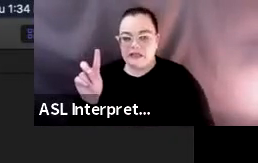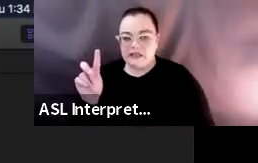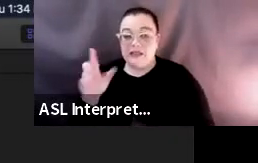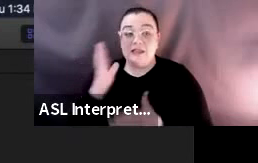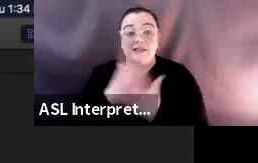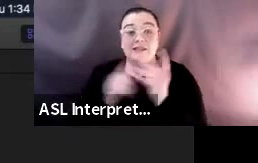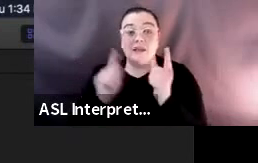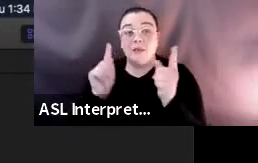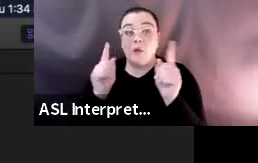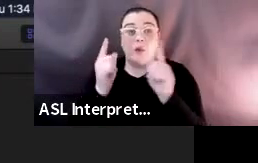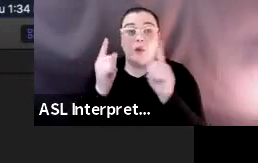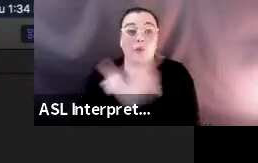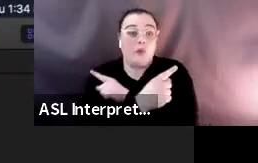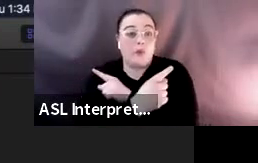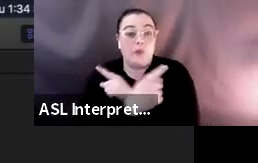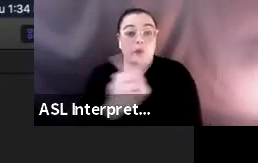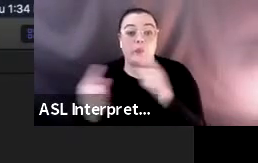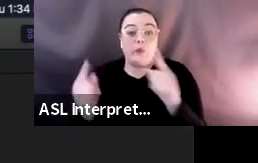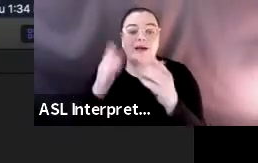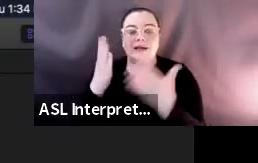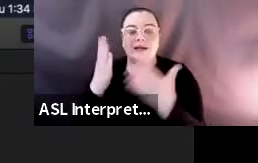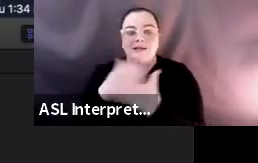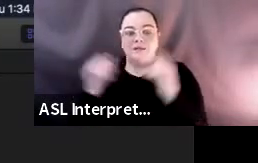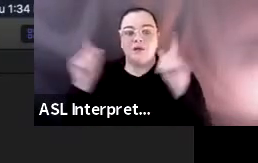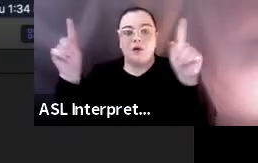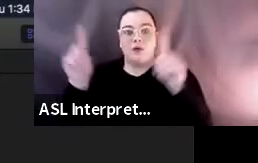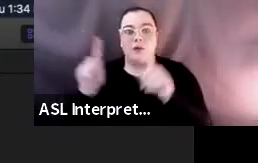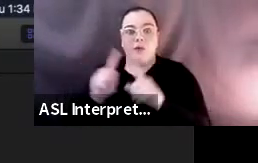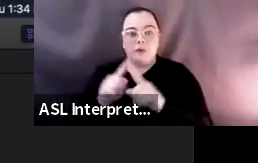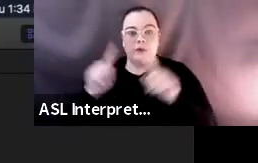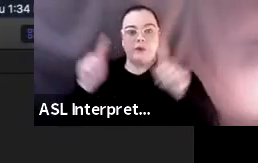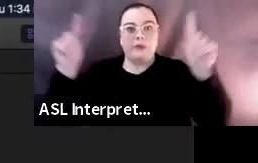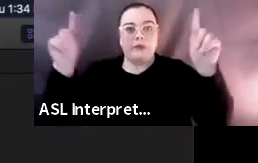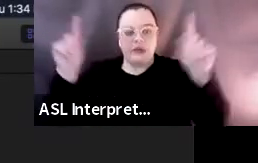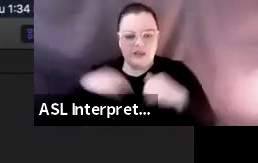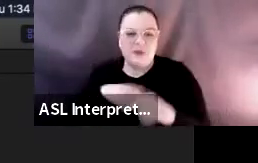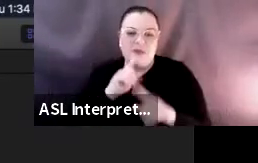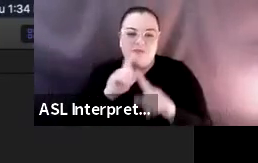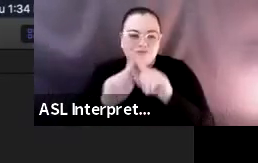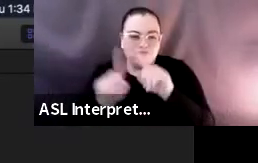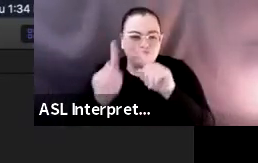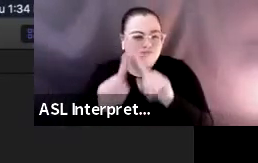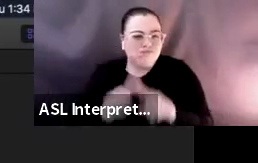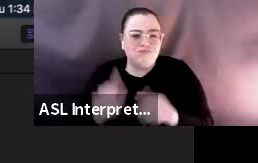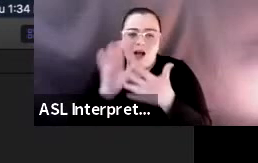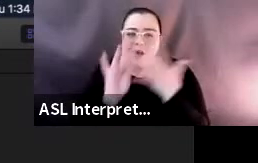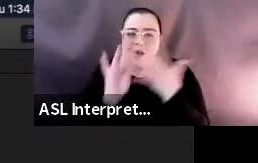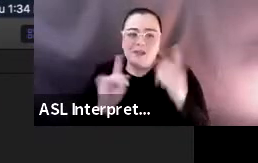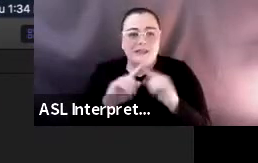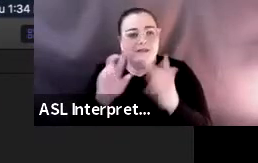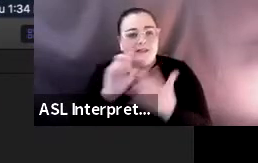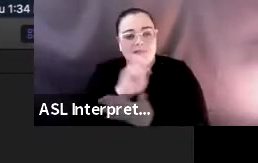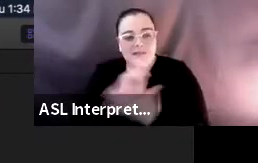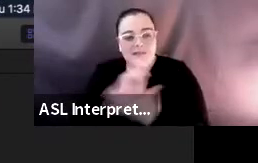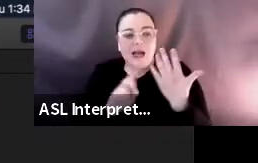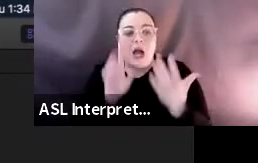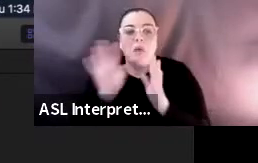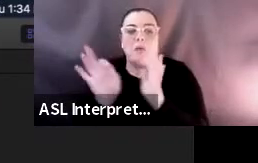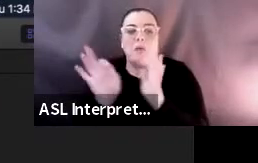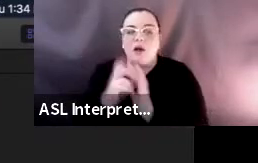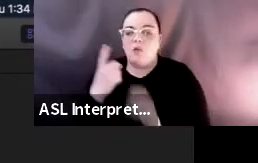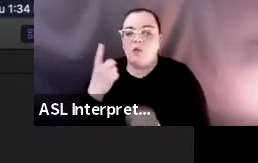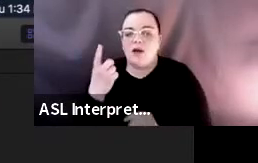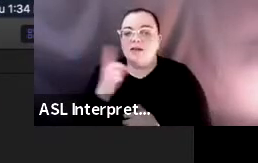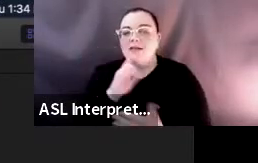rotate. There's ones that sort of get smaller or bigger. Lots of different options. So I'm going to just take this one here that has a